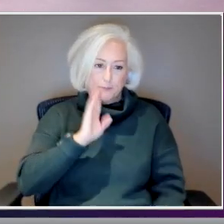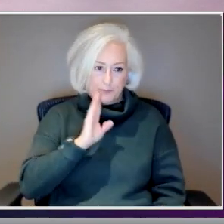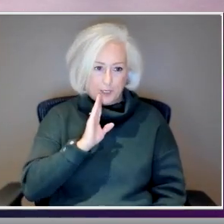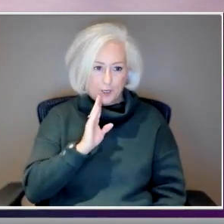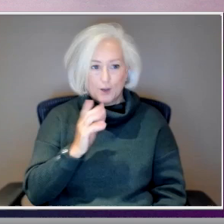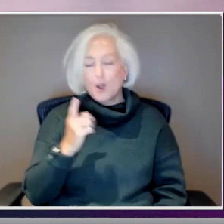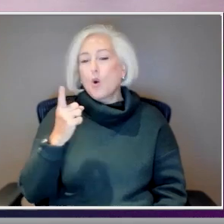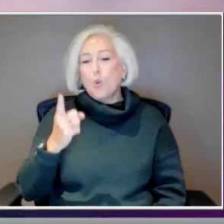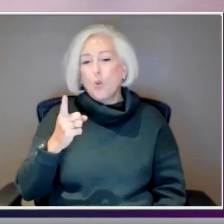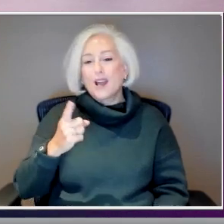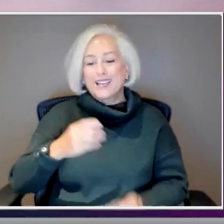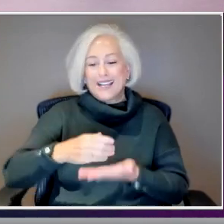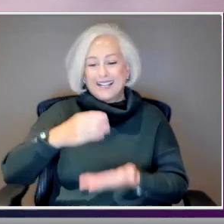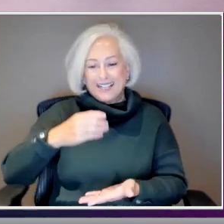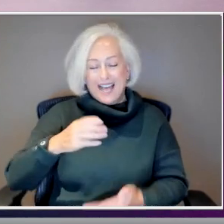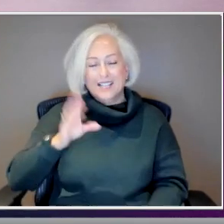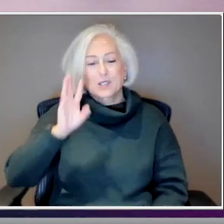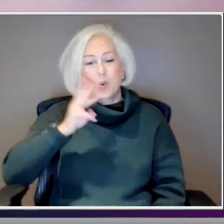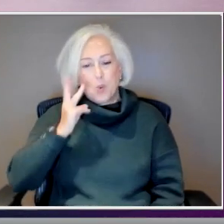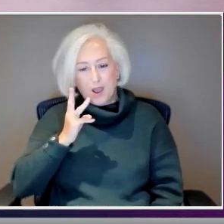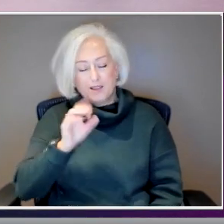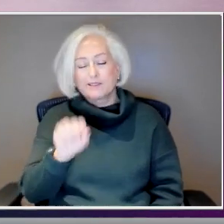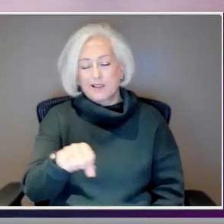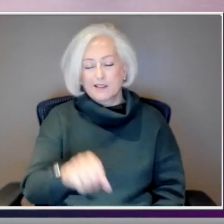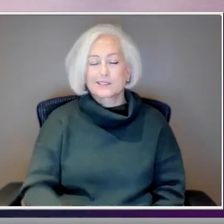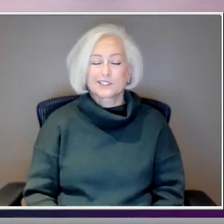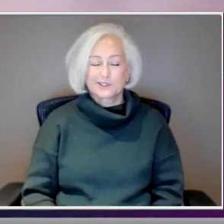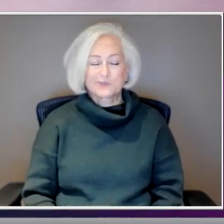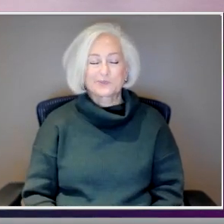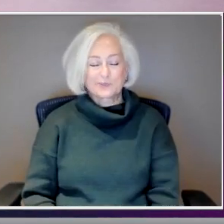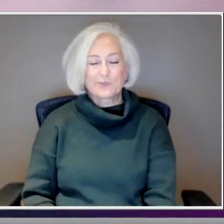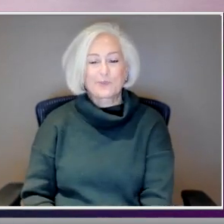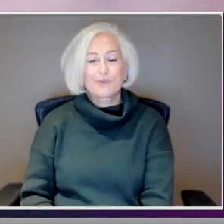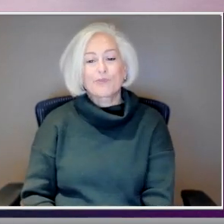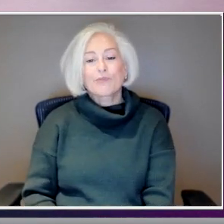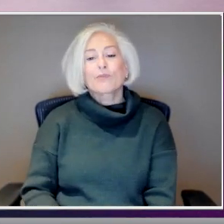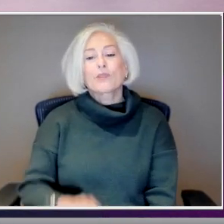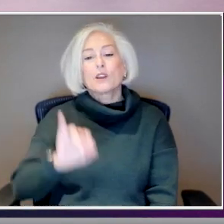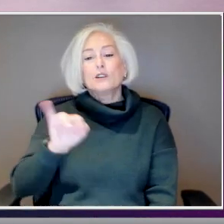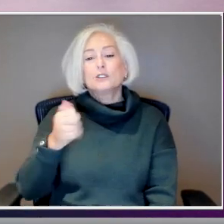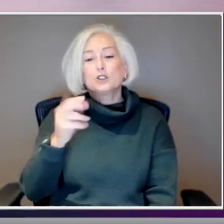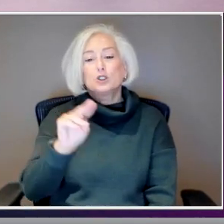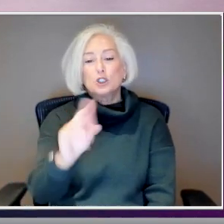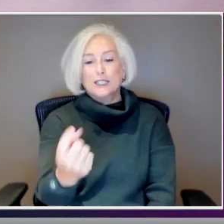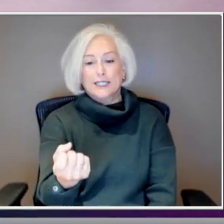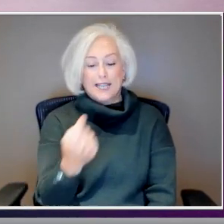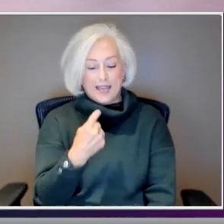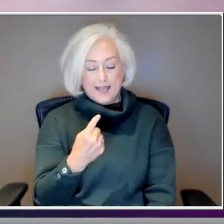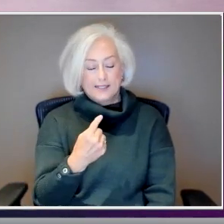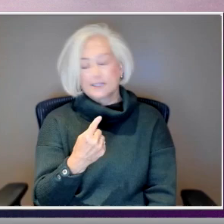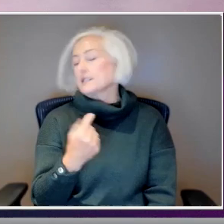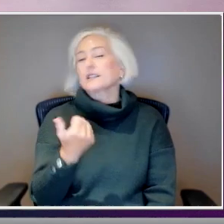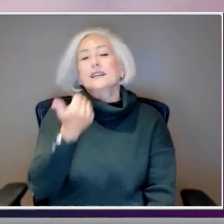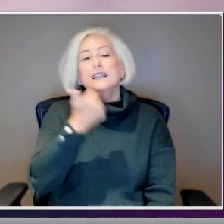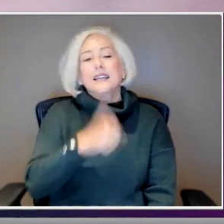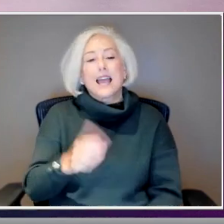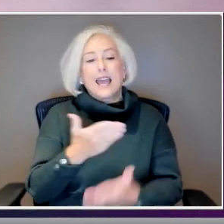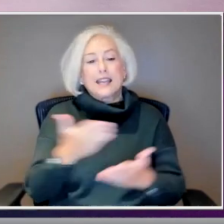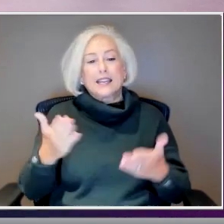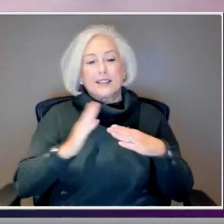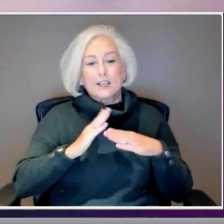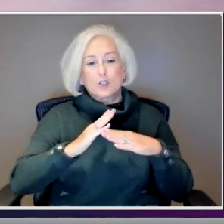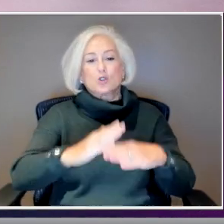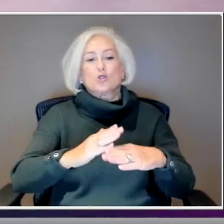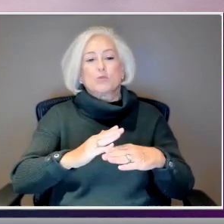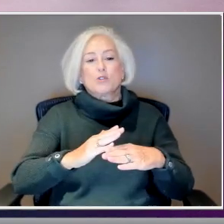Right. Okay, Jean Reardon has a question. Dr. Pimentel, let's get this one to you. Is there anything you can do to prevent this other than not have a